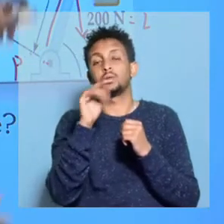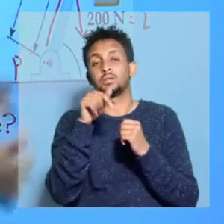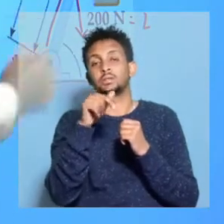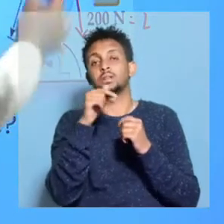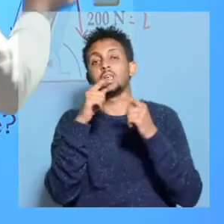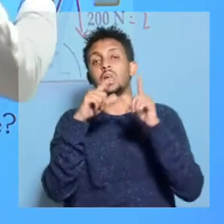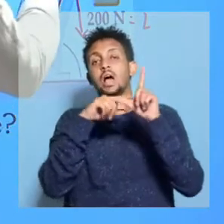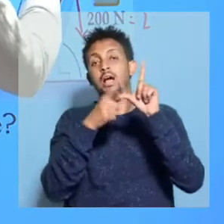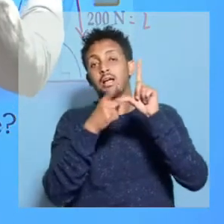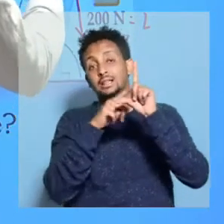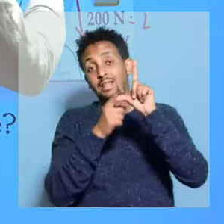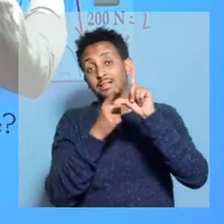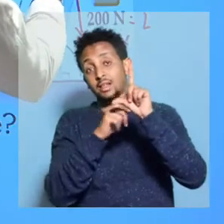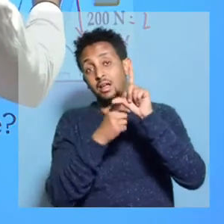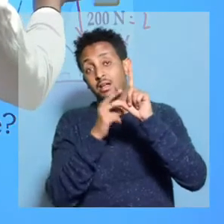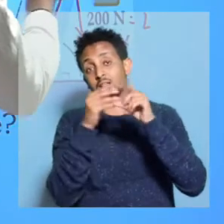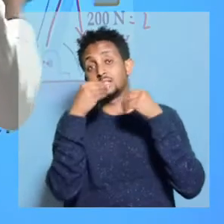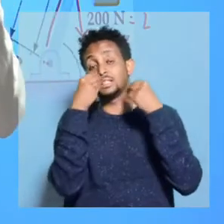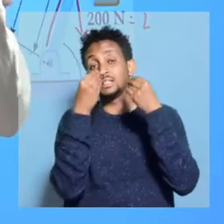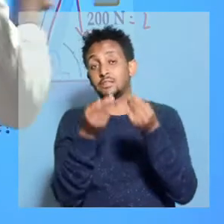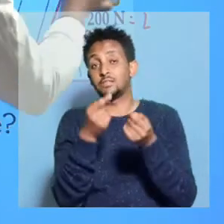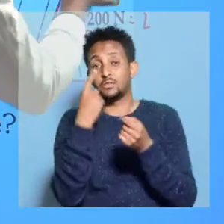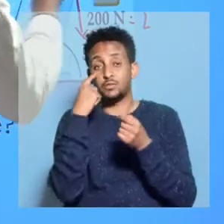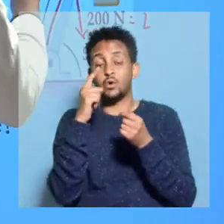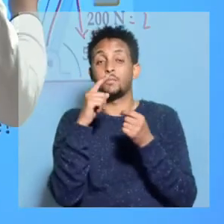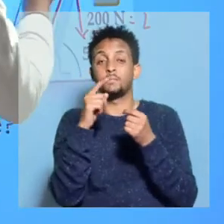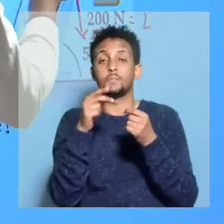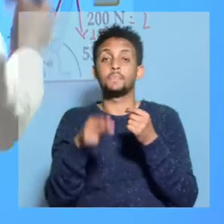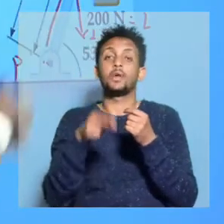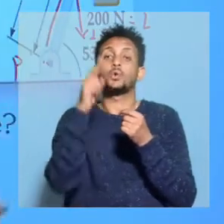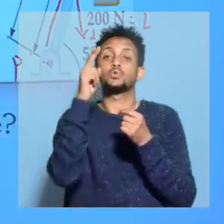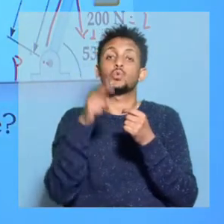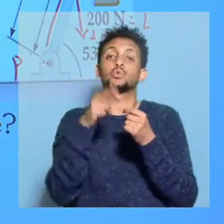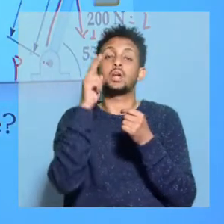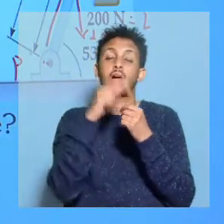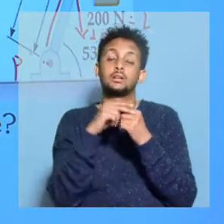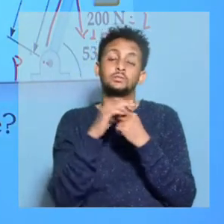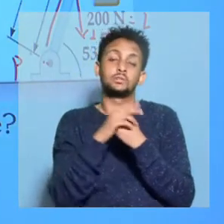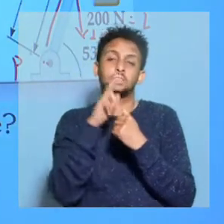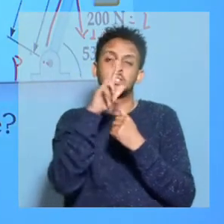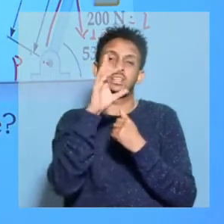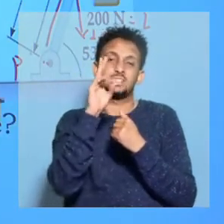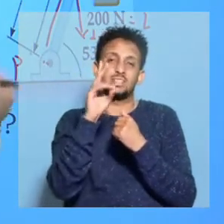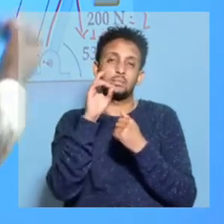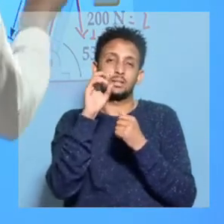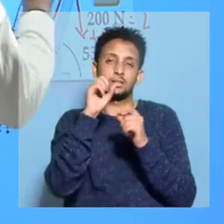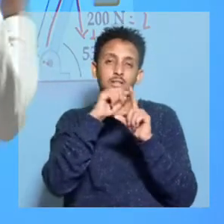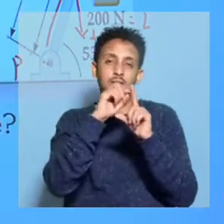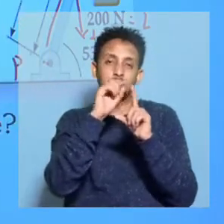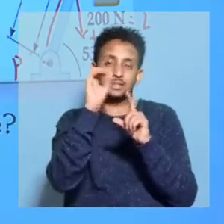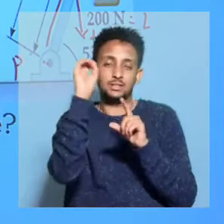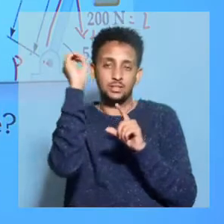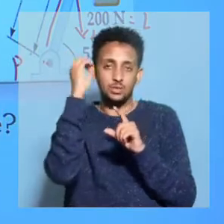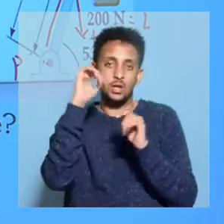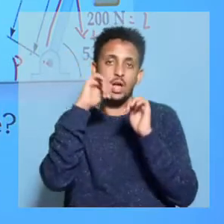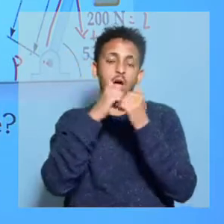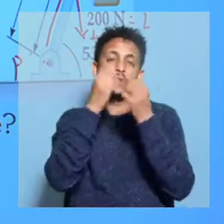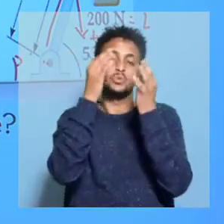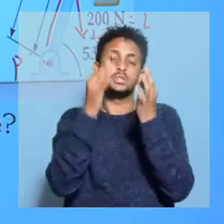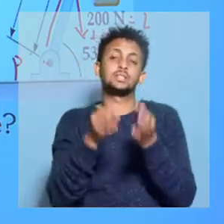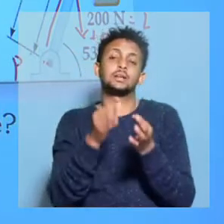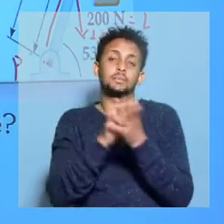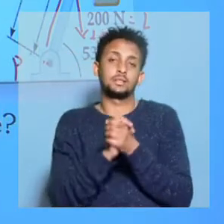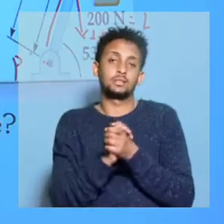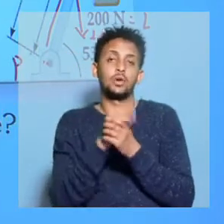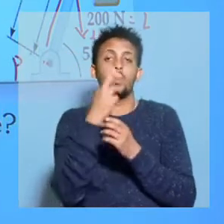the angle theta is given from horizontal. It is 37 degrees. So how do we